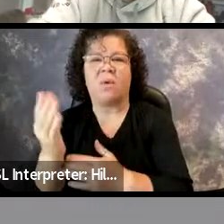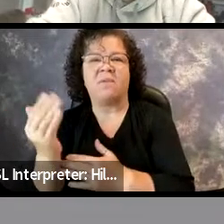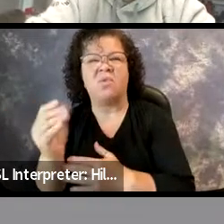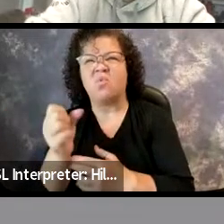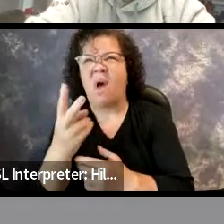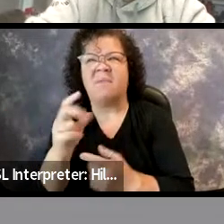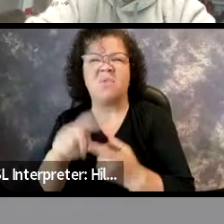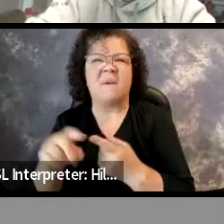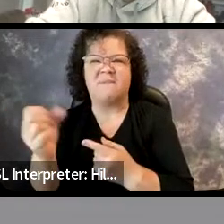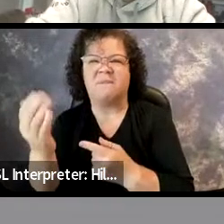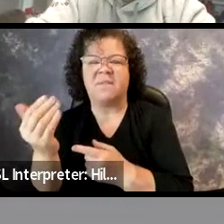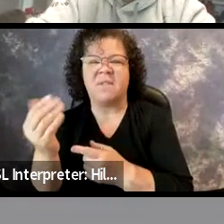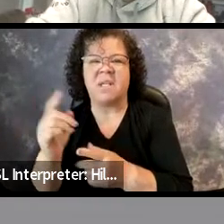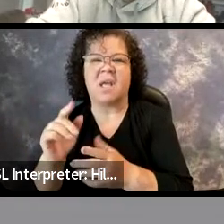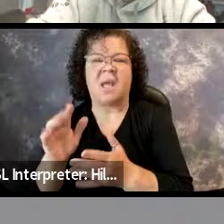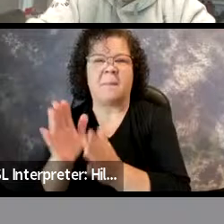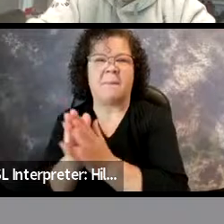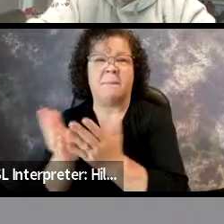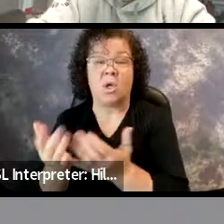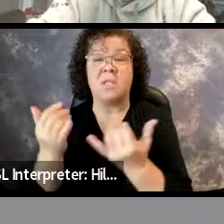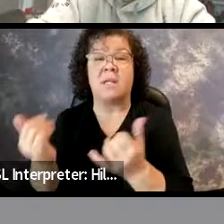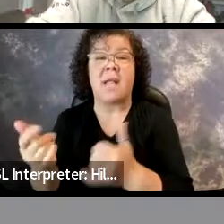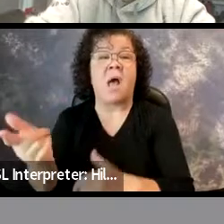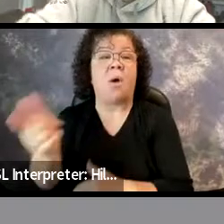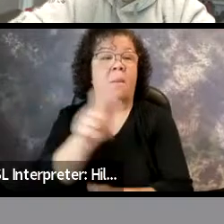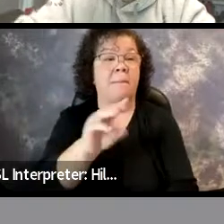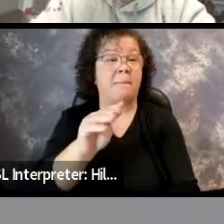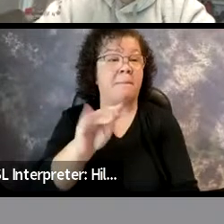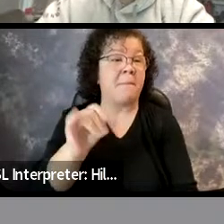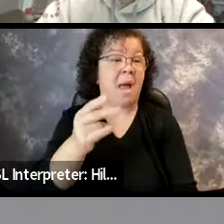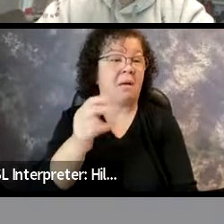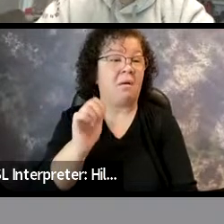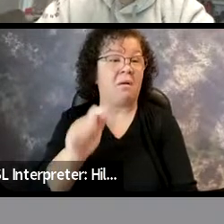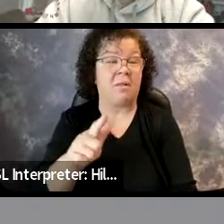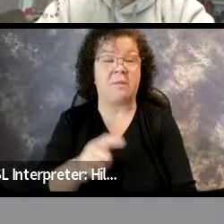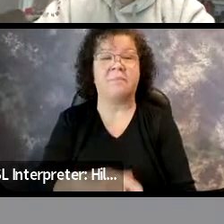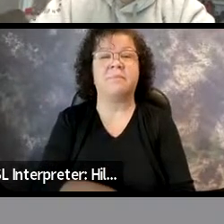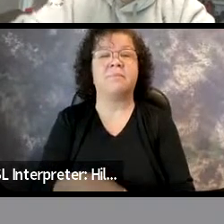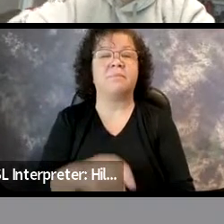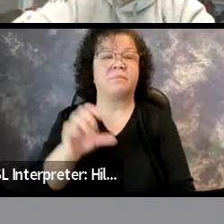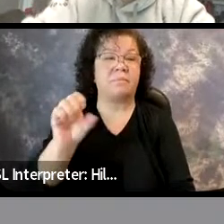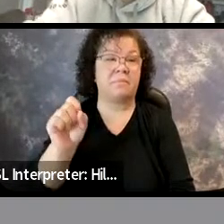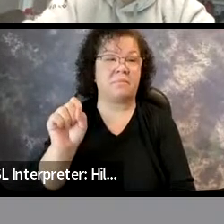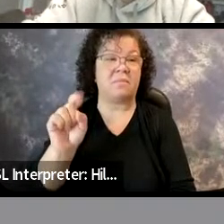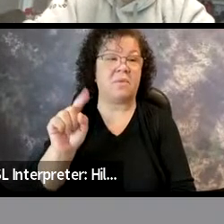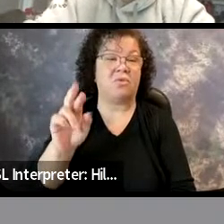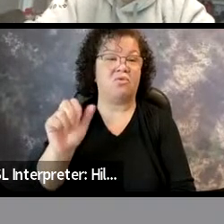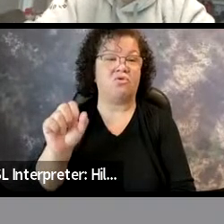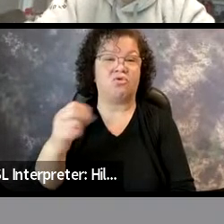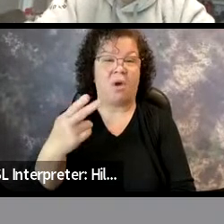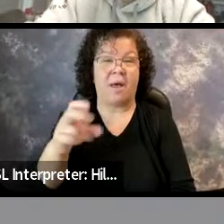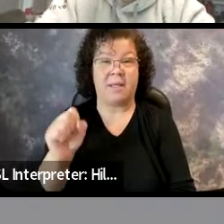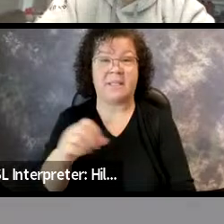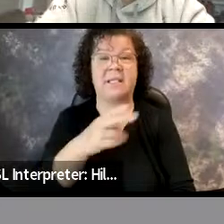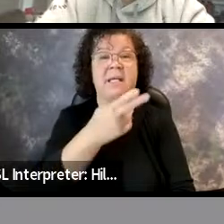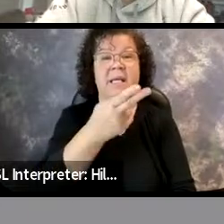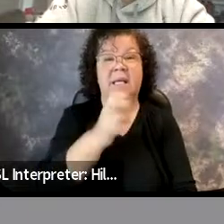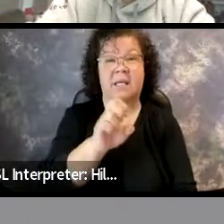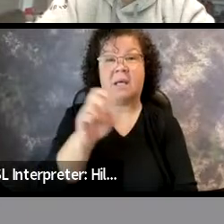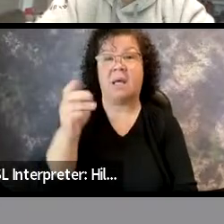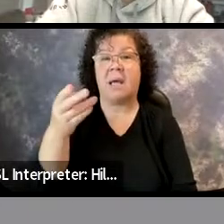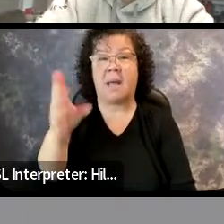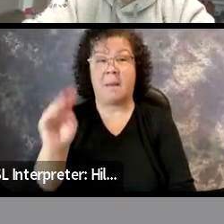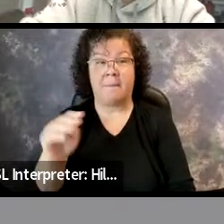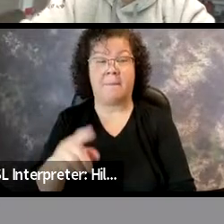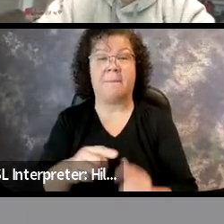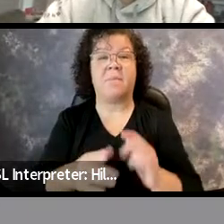it to Michael and then Peter. Hello, everyone. Michael Strauss, he, him pronouns. Run